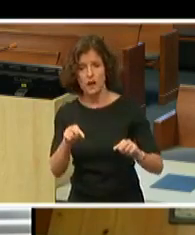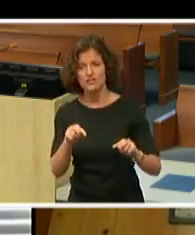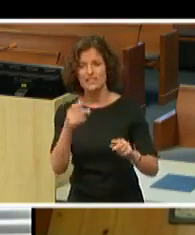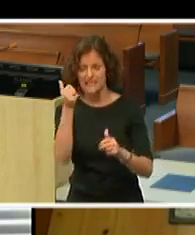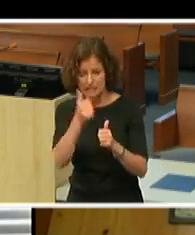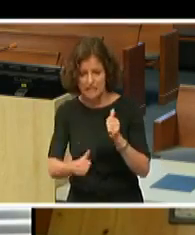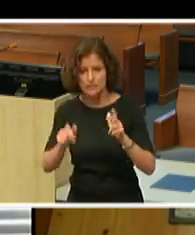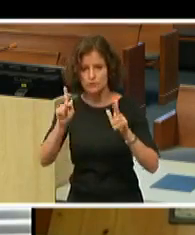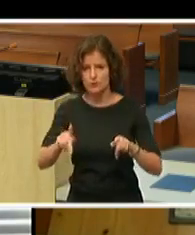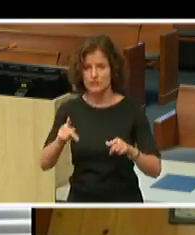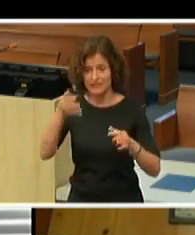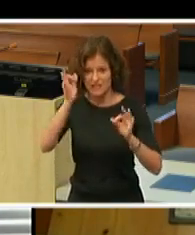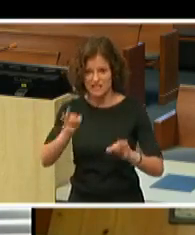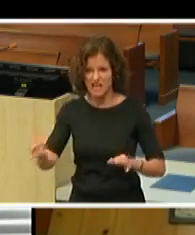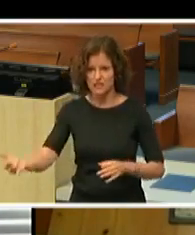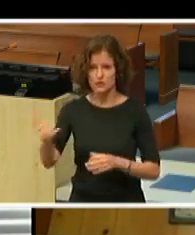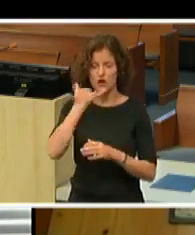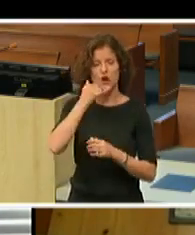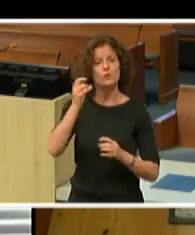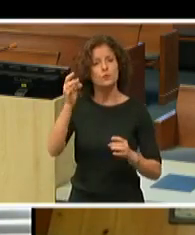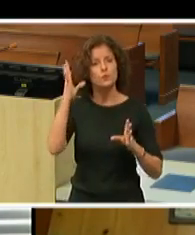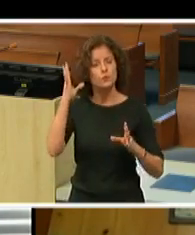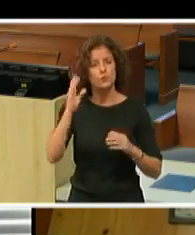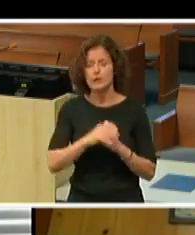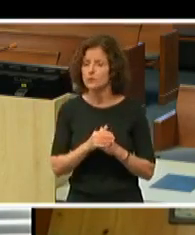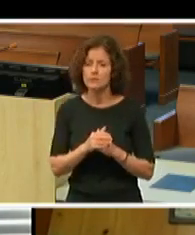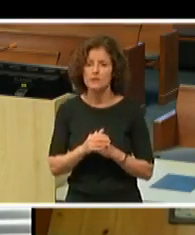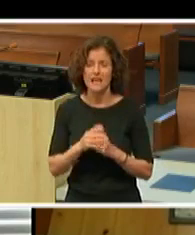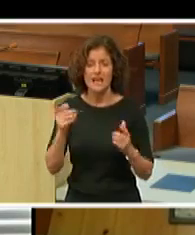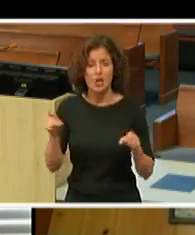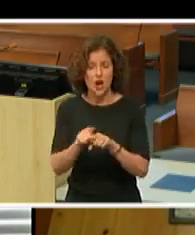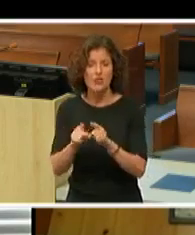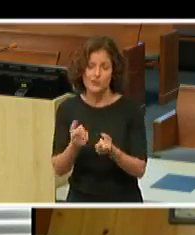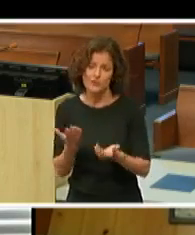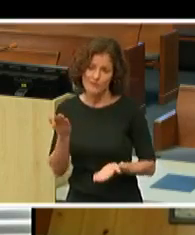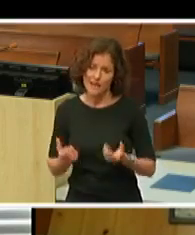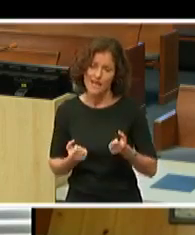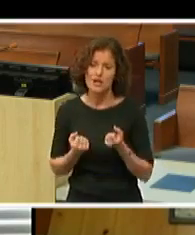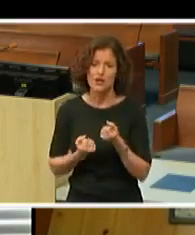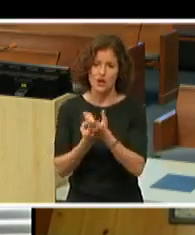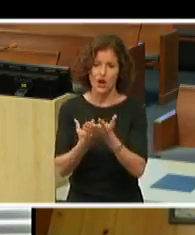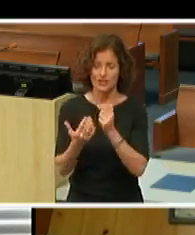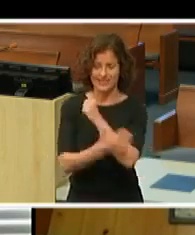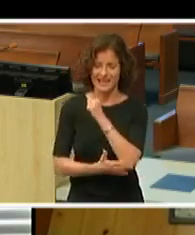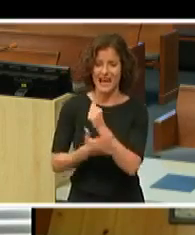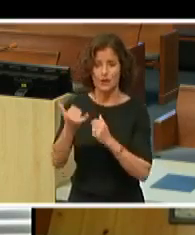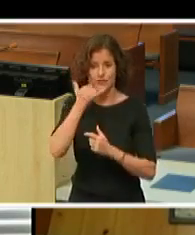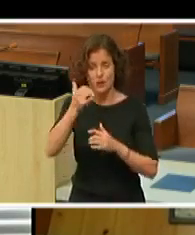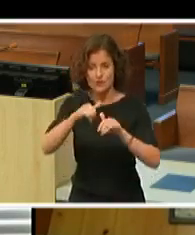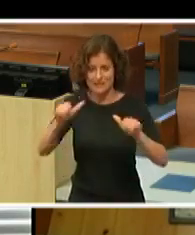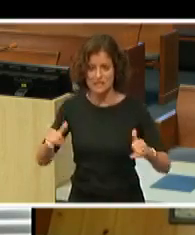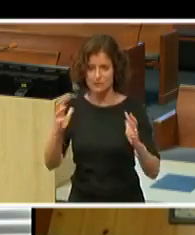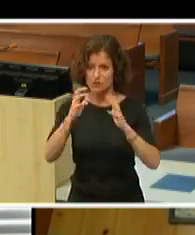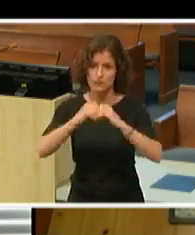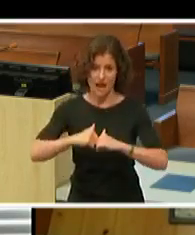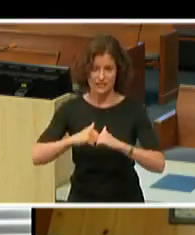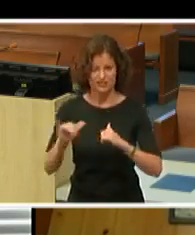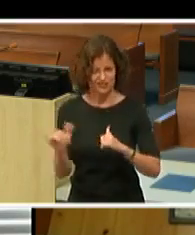each one of them decide, and plus it could potentially even crash the county phone system, is what I've been told, is